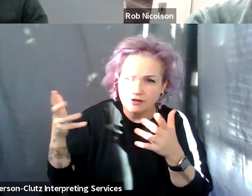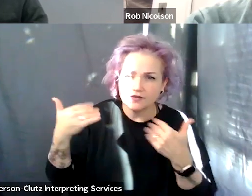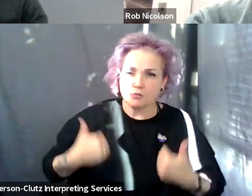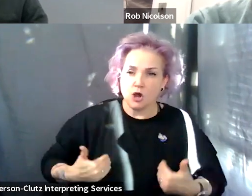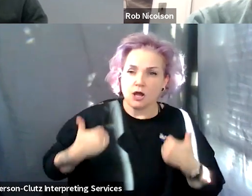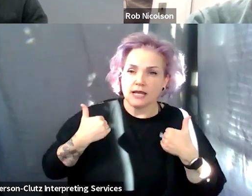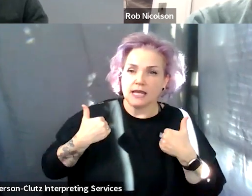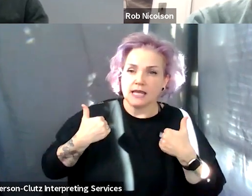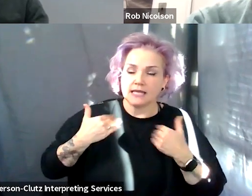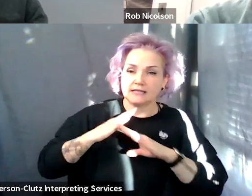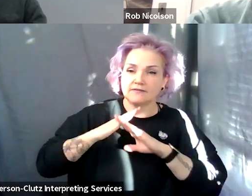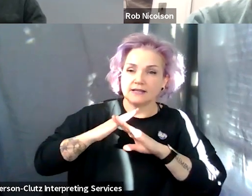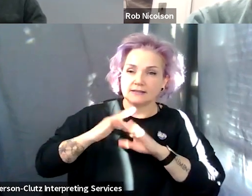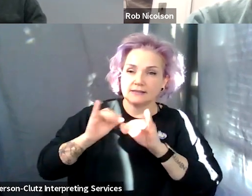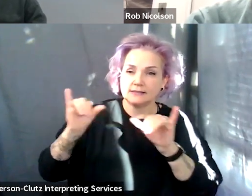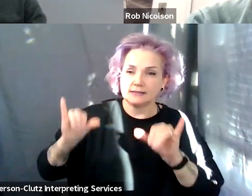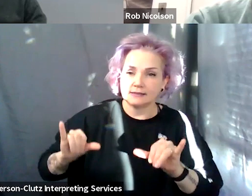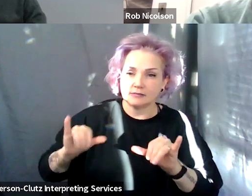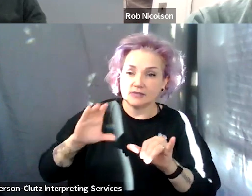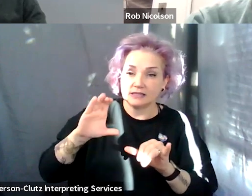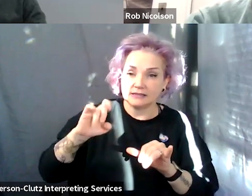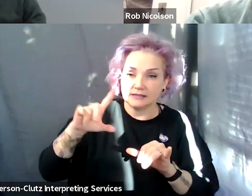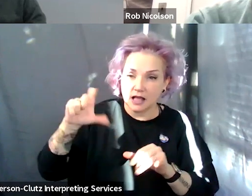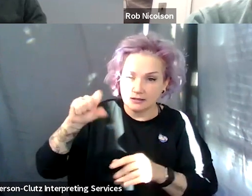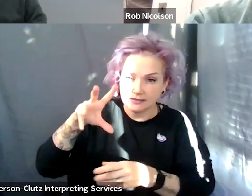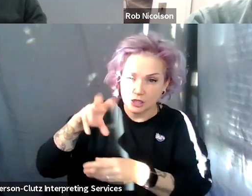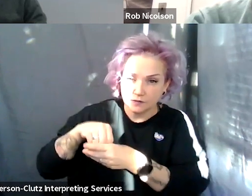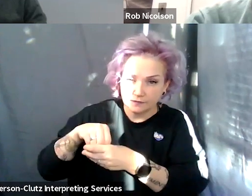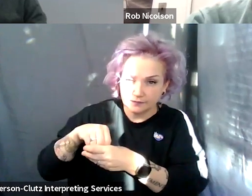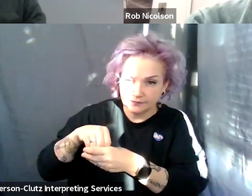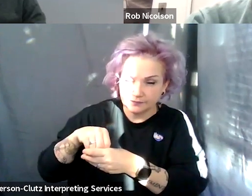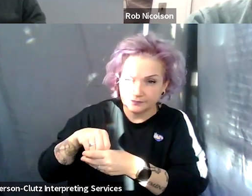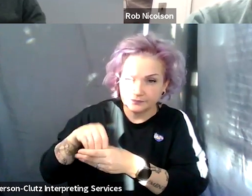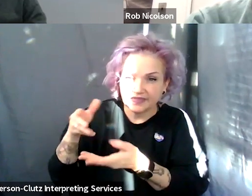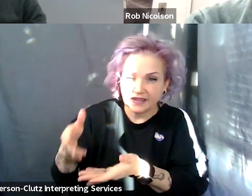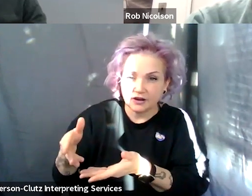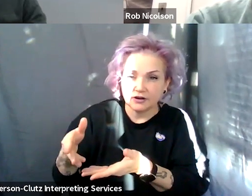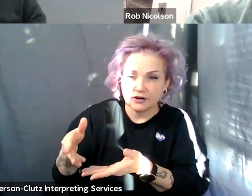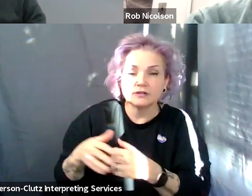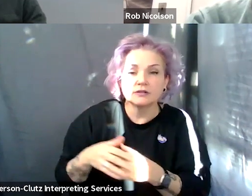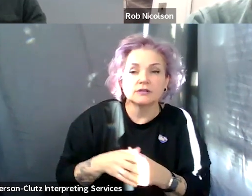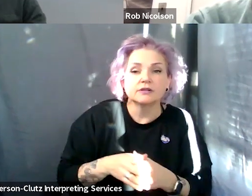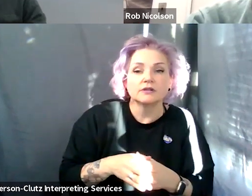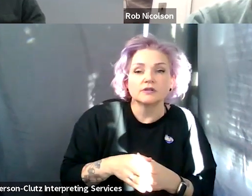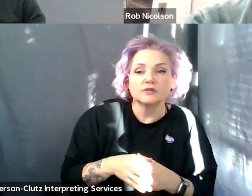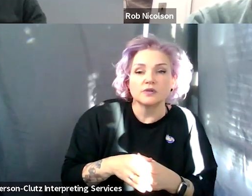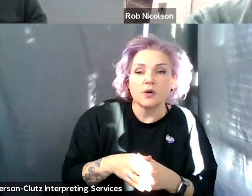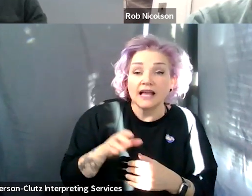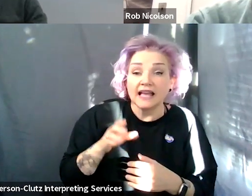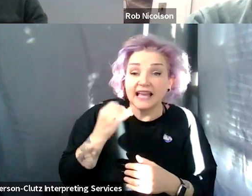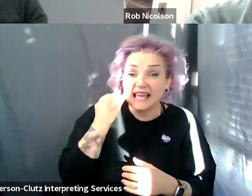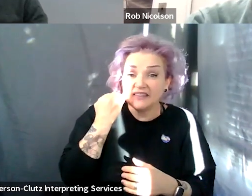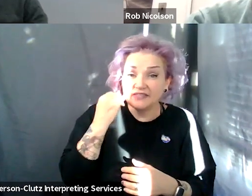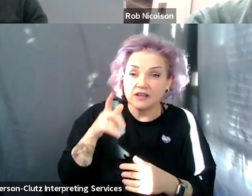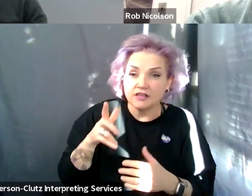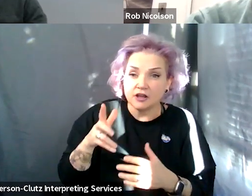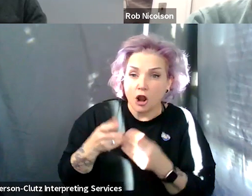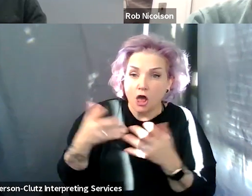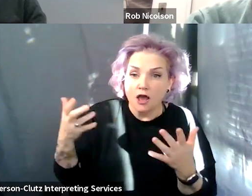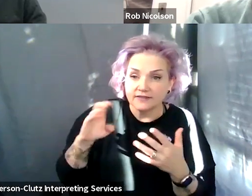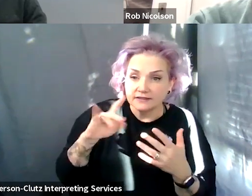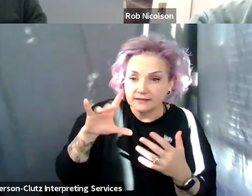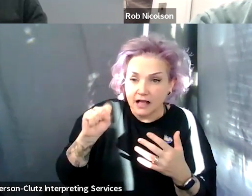immune cells, and those immune cells can themselves amplify the signal that is felt by